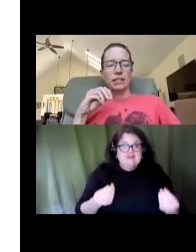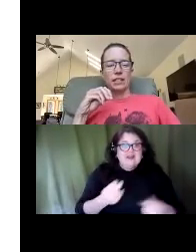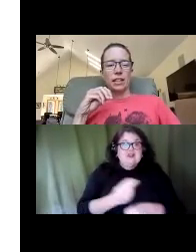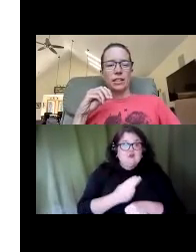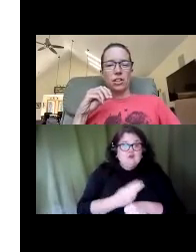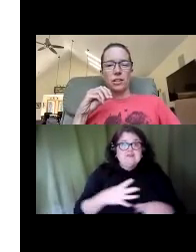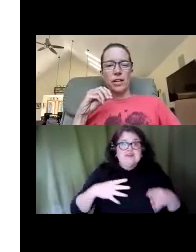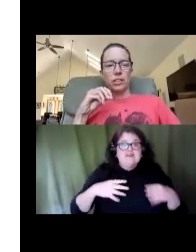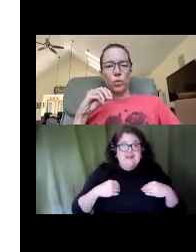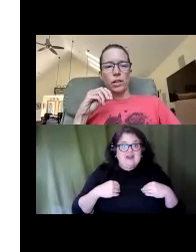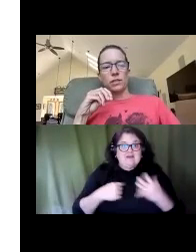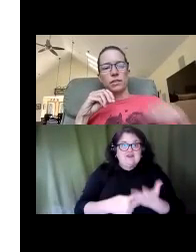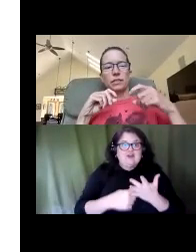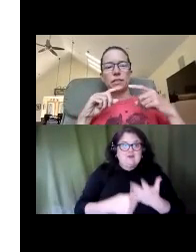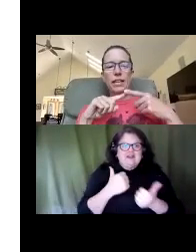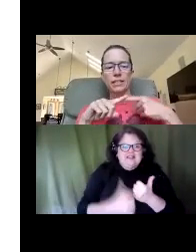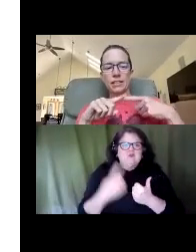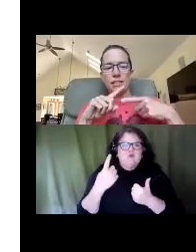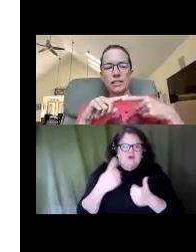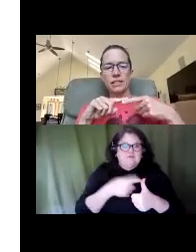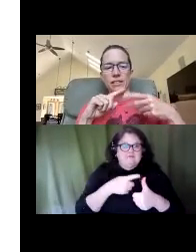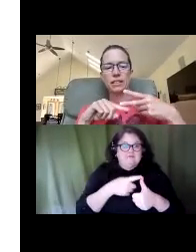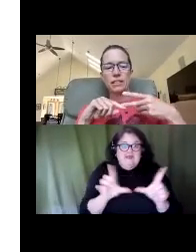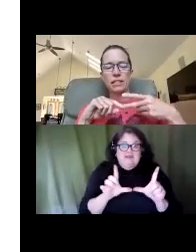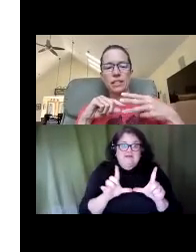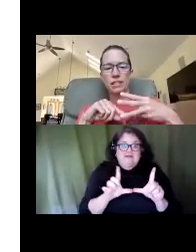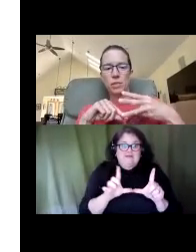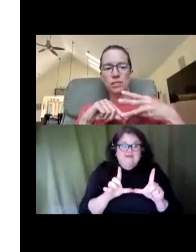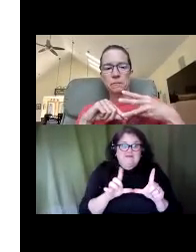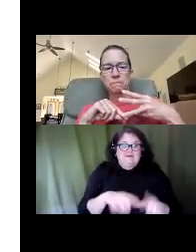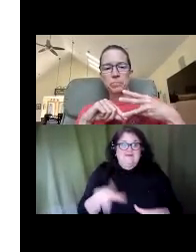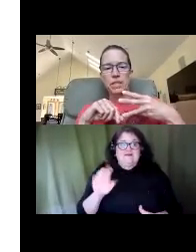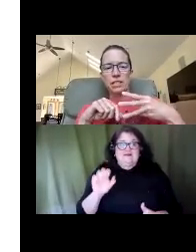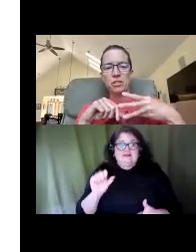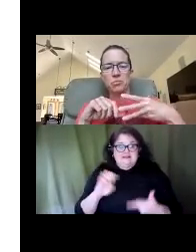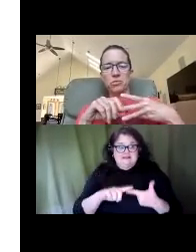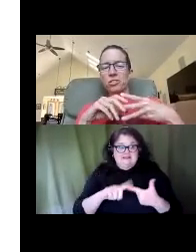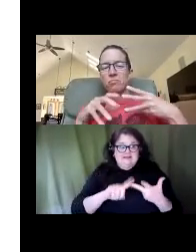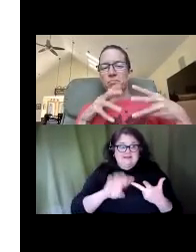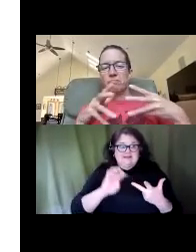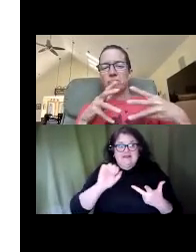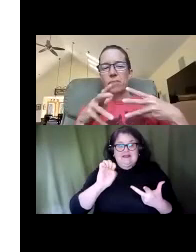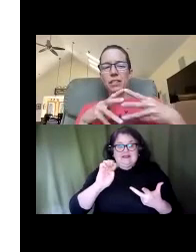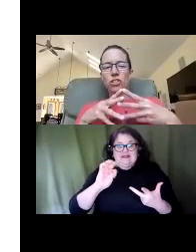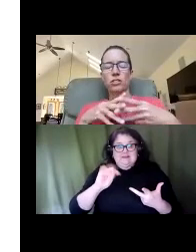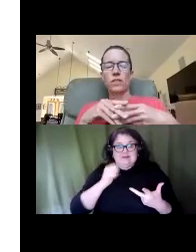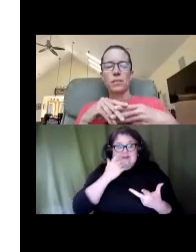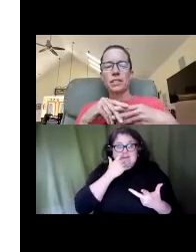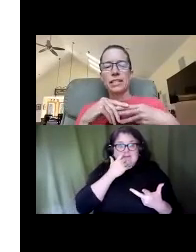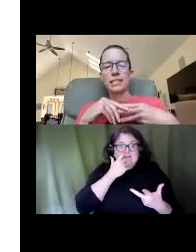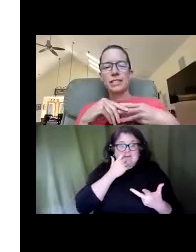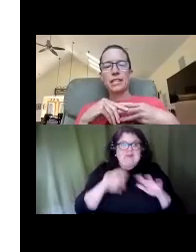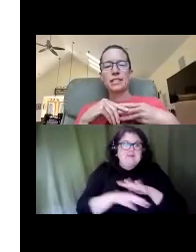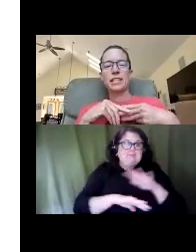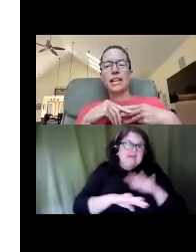And I'm going to talk about each one: license, lease, easement. So just the basic gist of them is